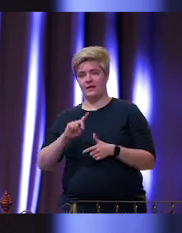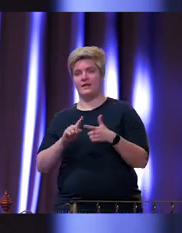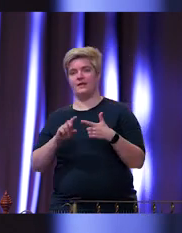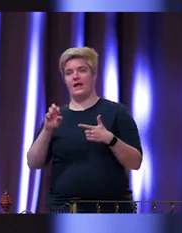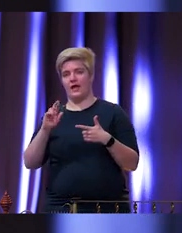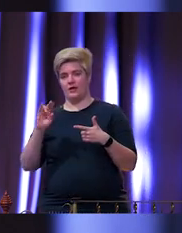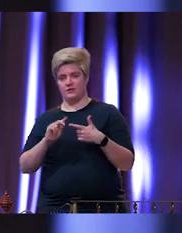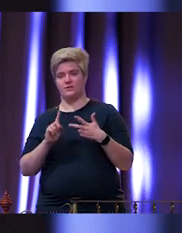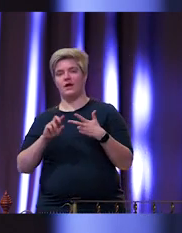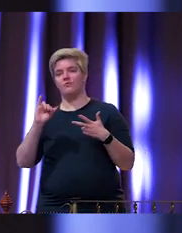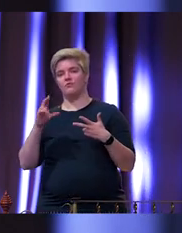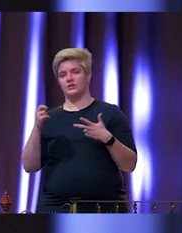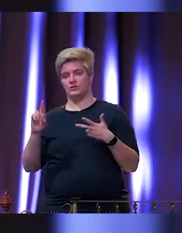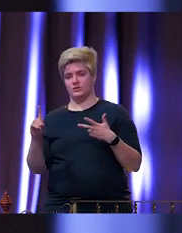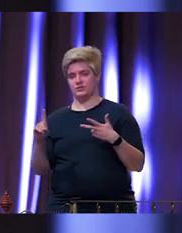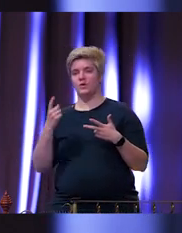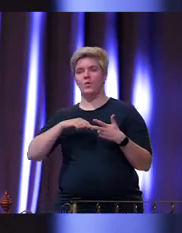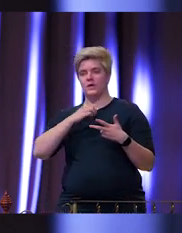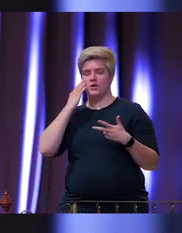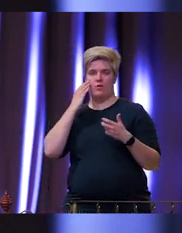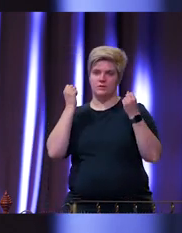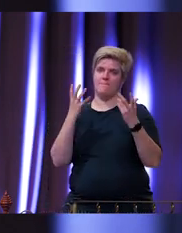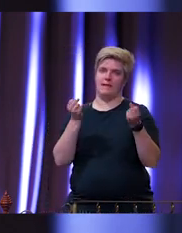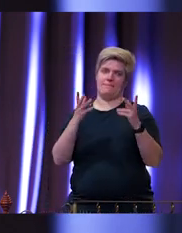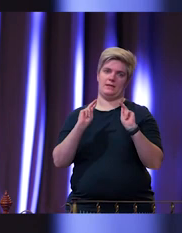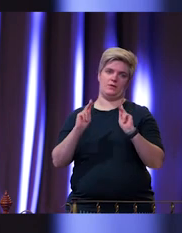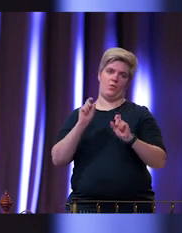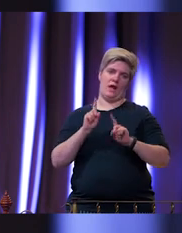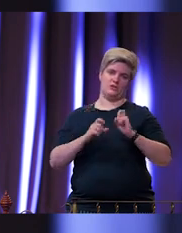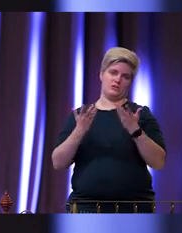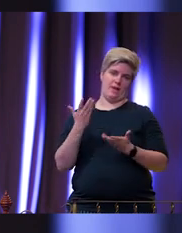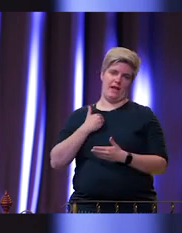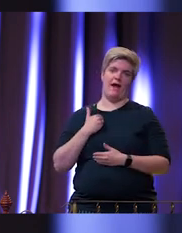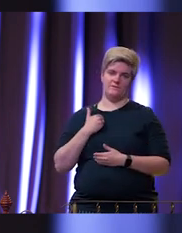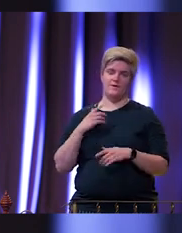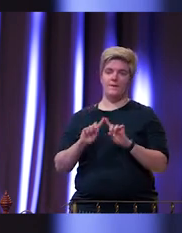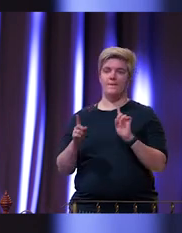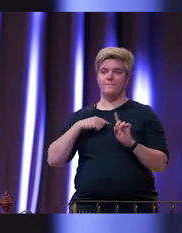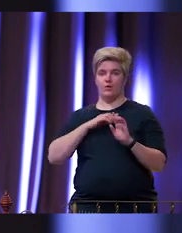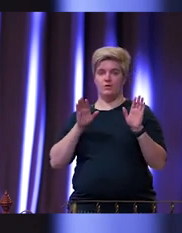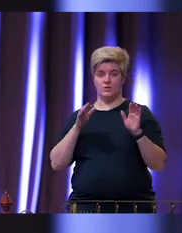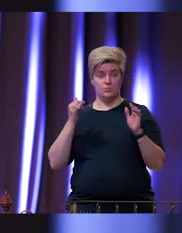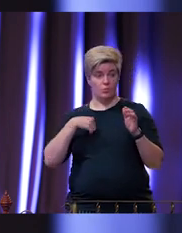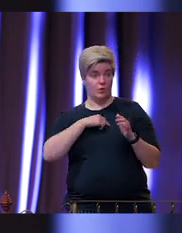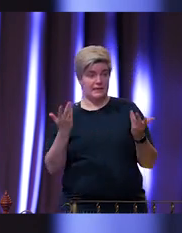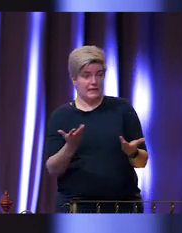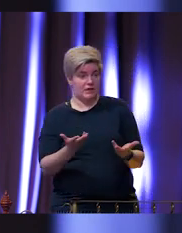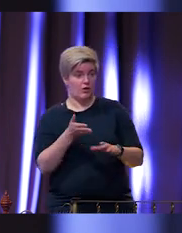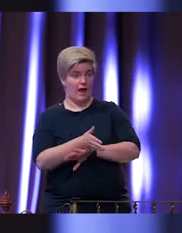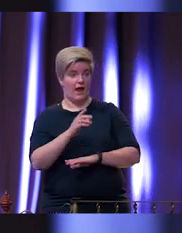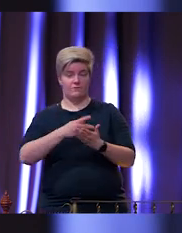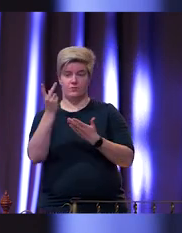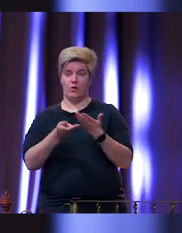that you might have, but we're going to stick around after the program closes, and you can talk to us, any one of us individually. But